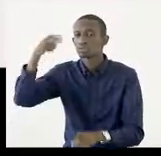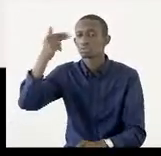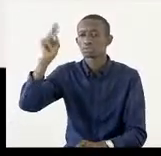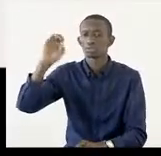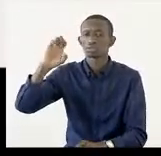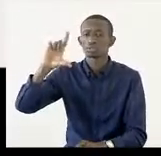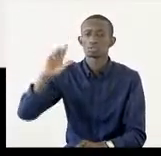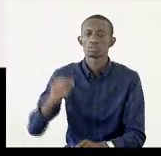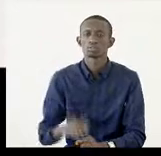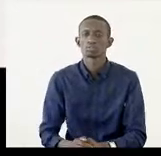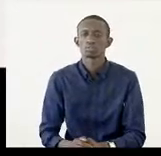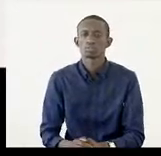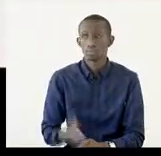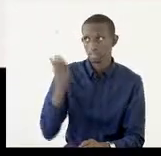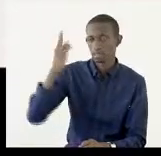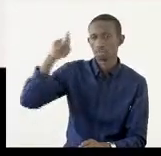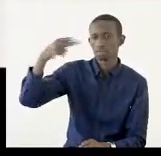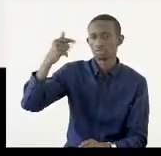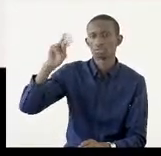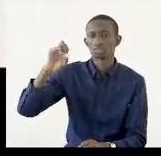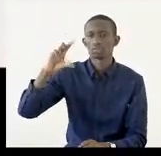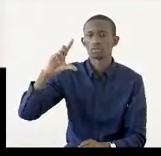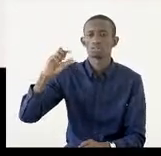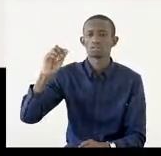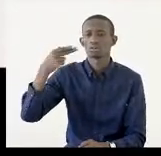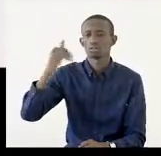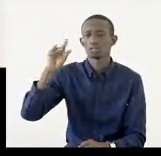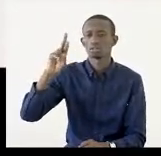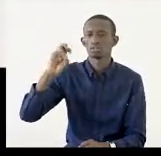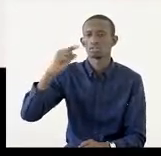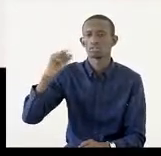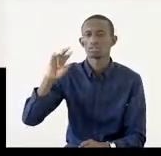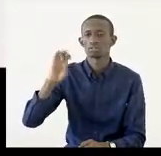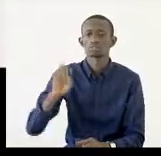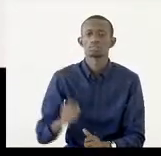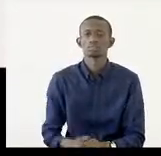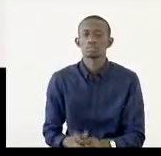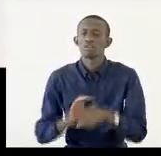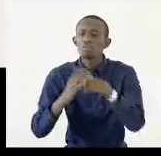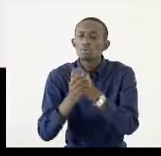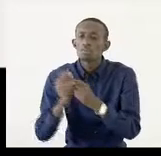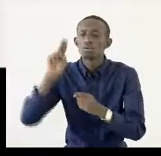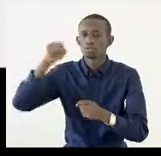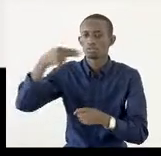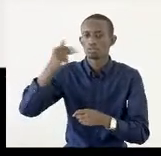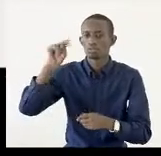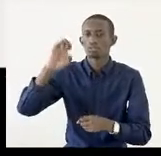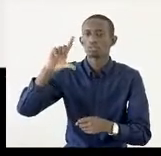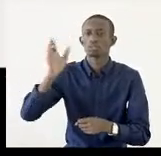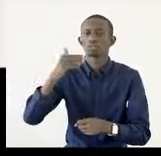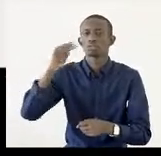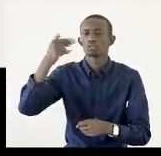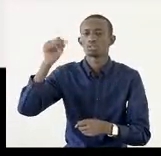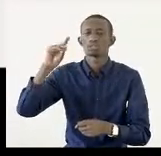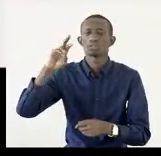phenylhydrazines. So this is a phenylhydrazine that form phenylhydrazone. This is not different from the